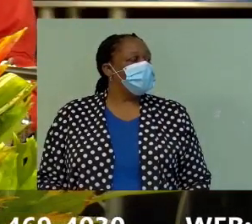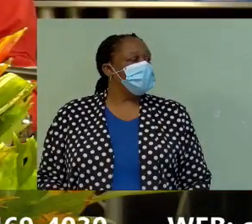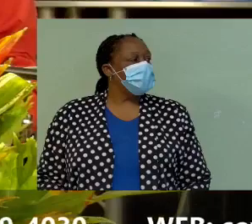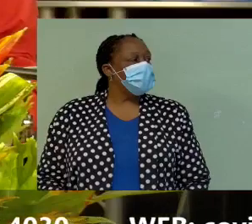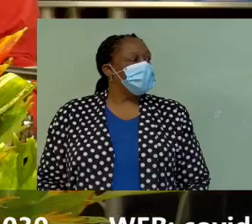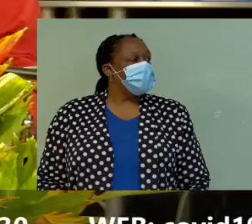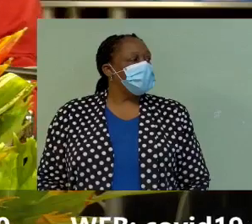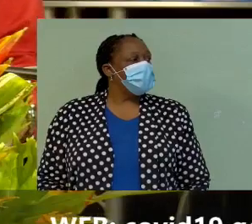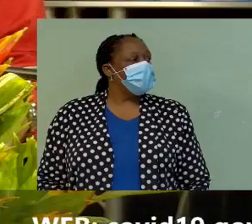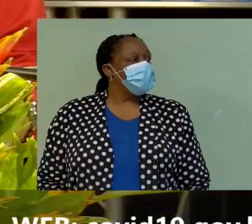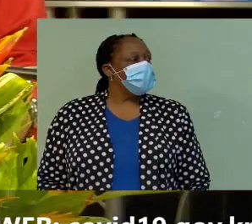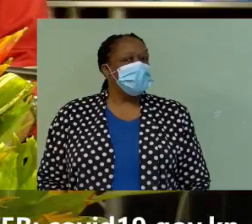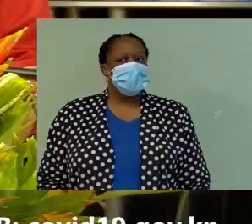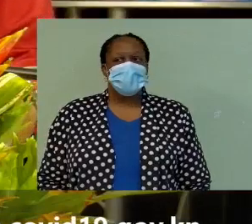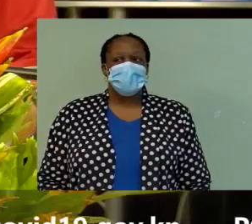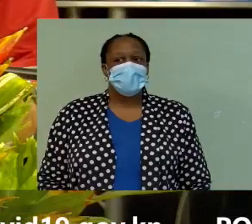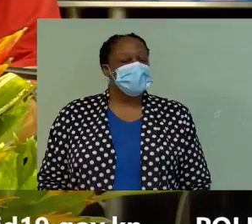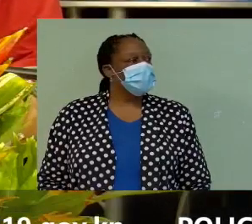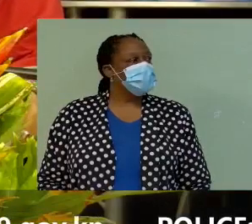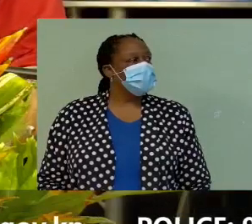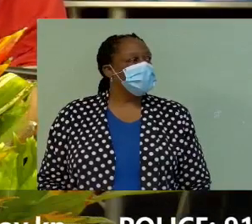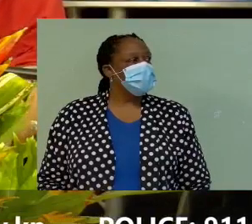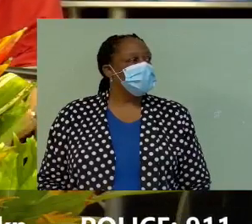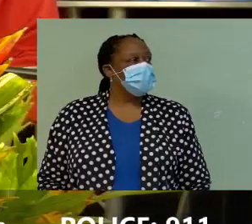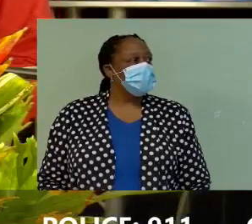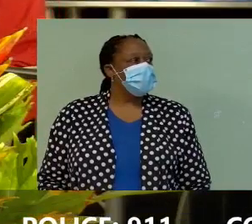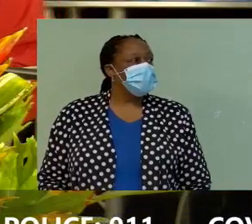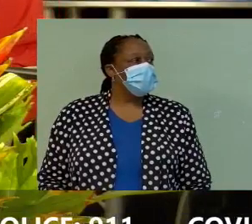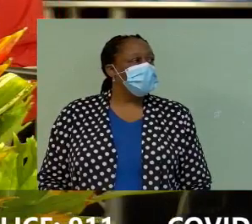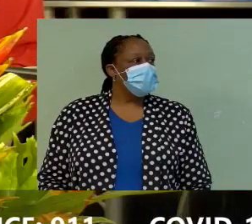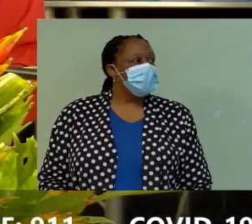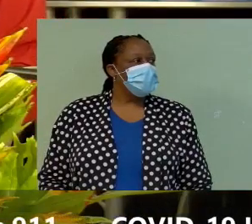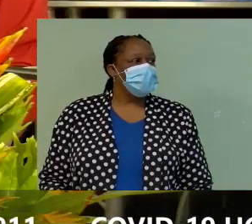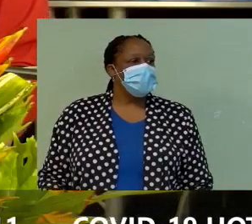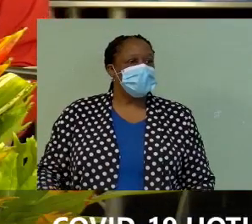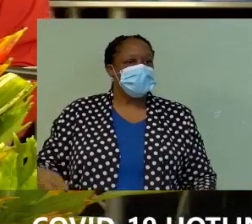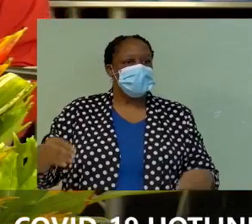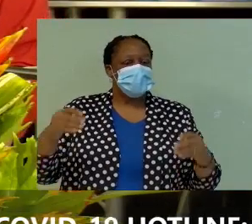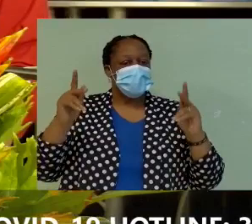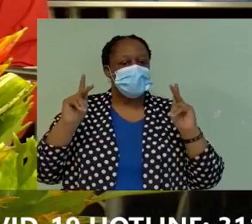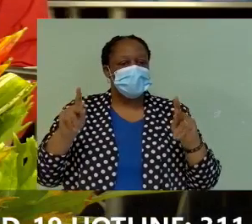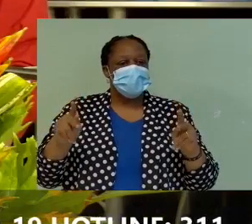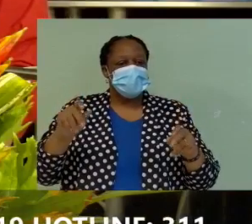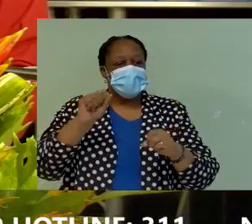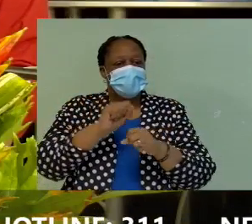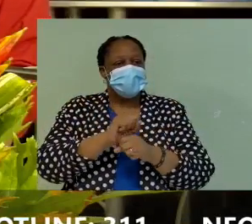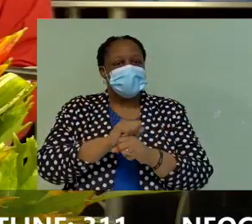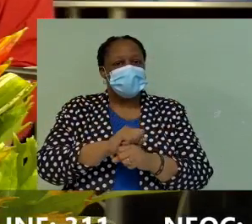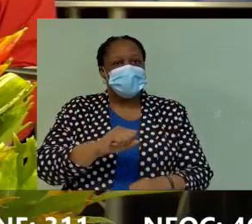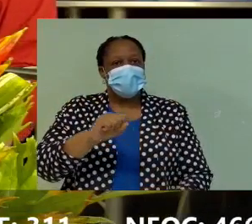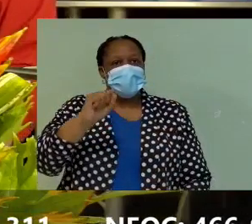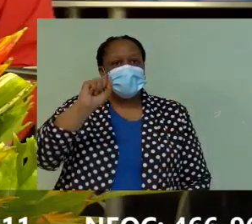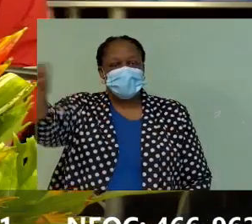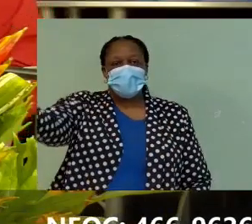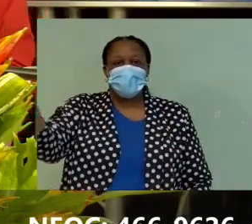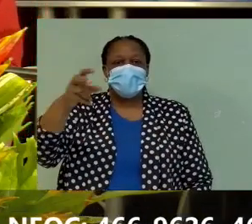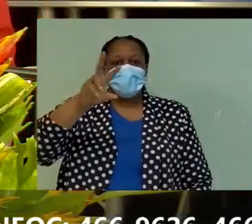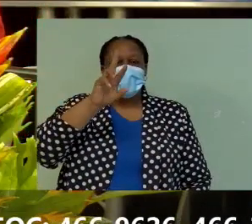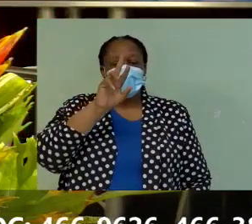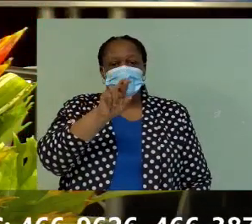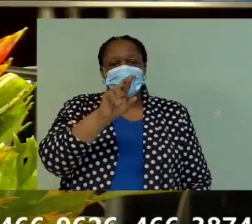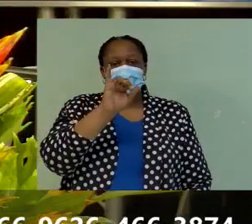and it has to do with the staff at Rituals Sushi, Albert and Shirley, for their